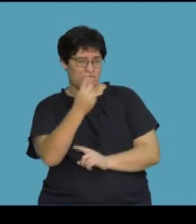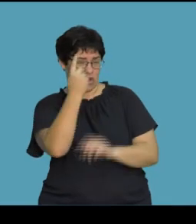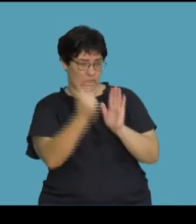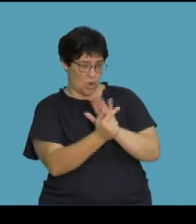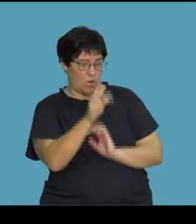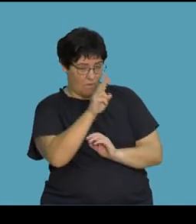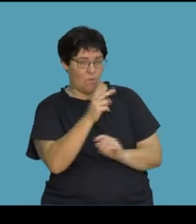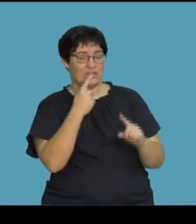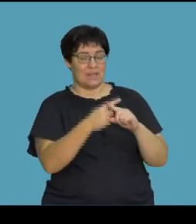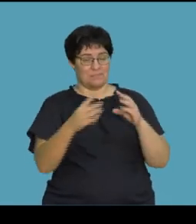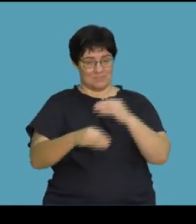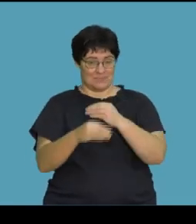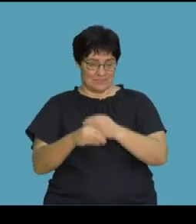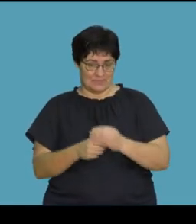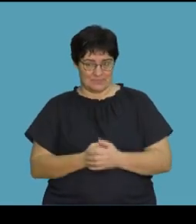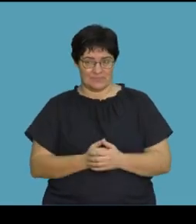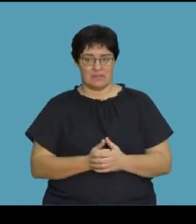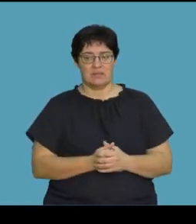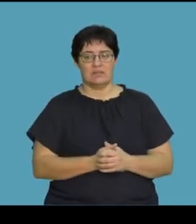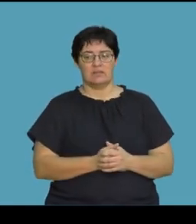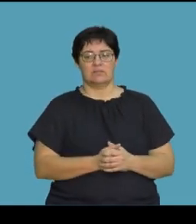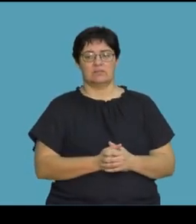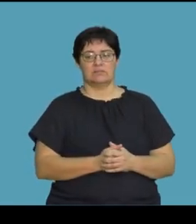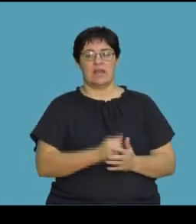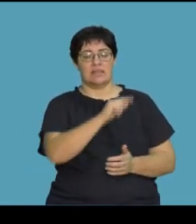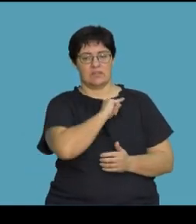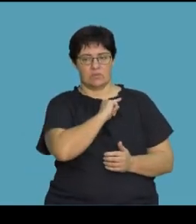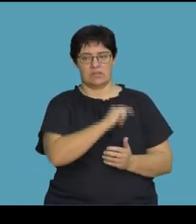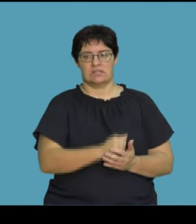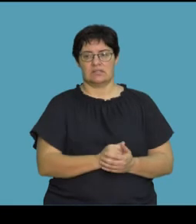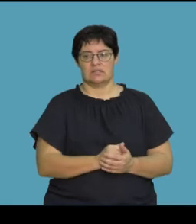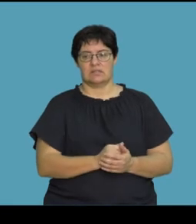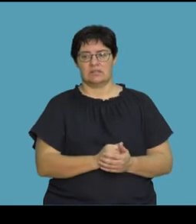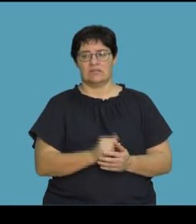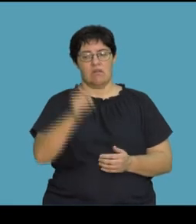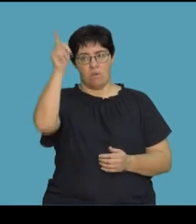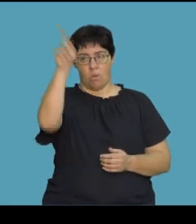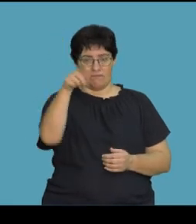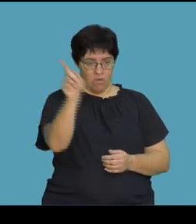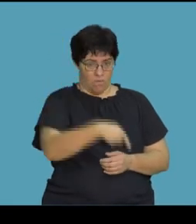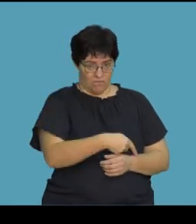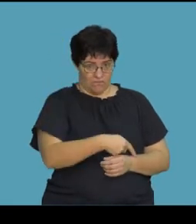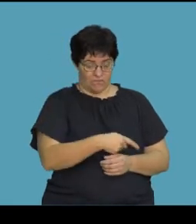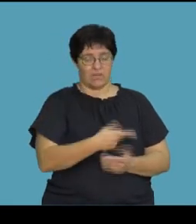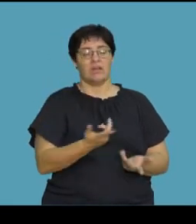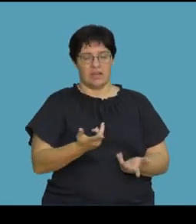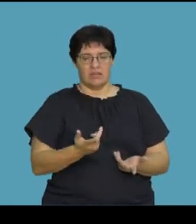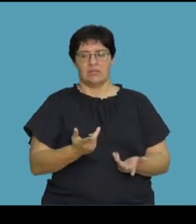at, the very first law of multiplying a set. And therefore, this will be that